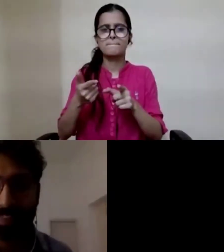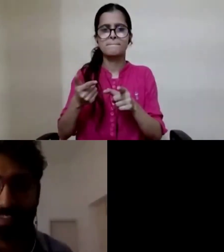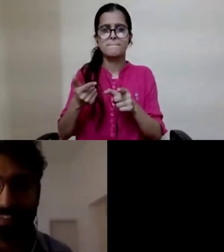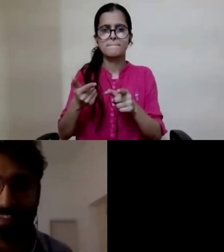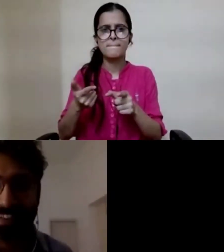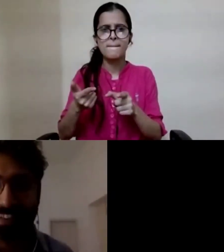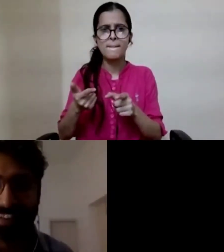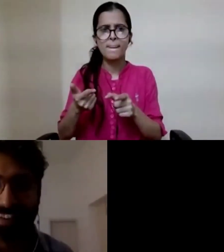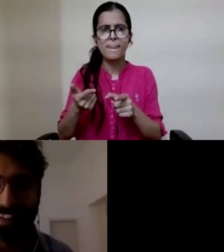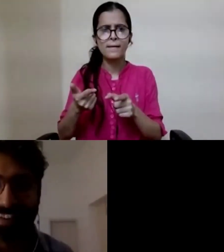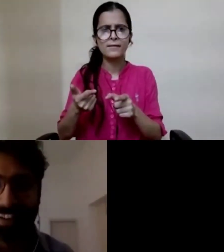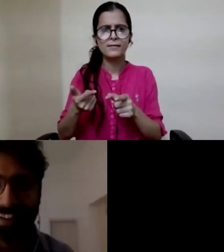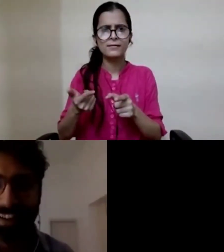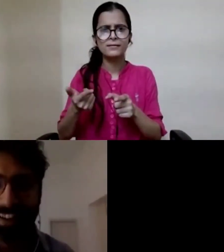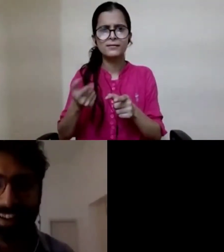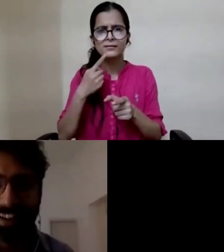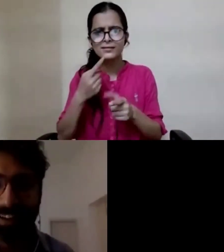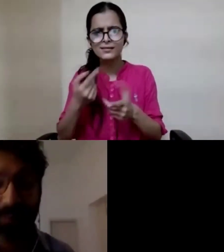nonsense, Saptrishi?